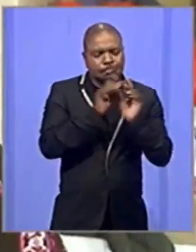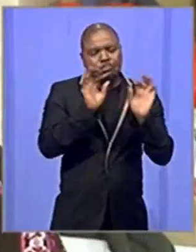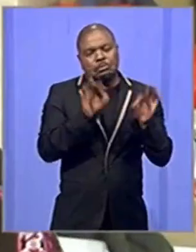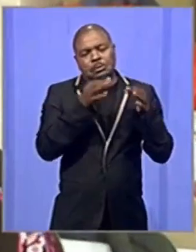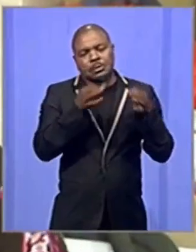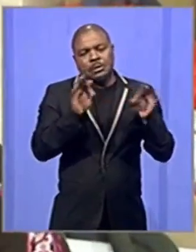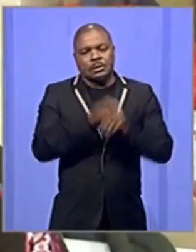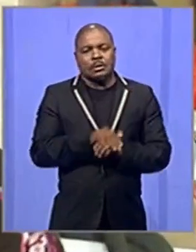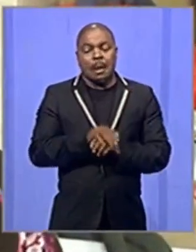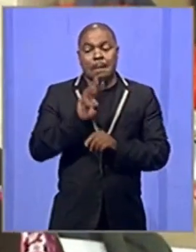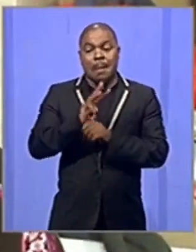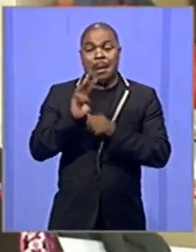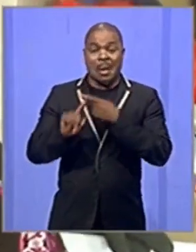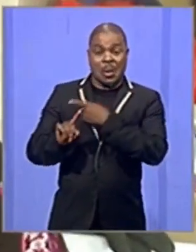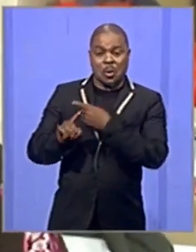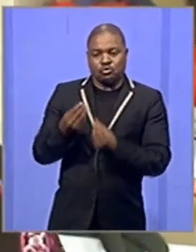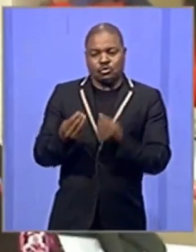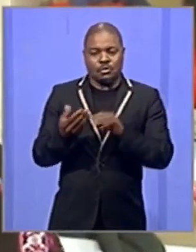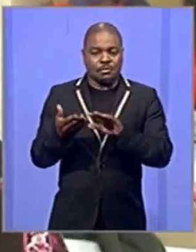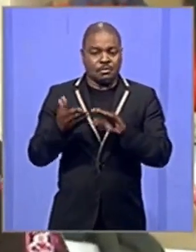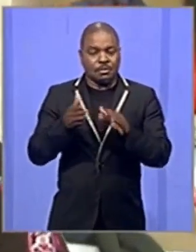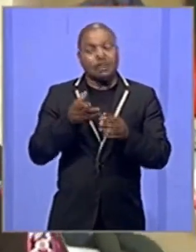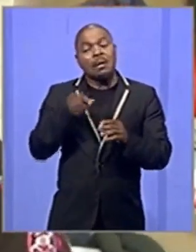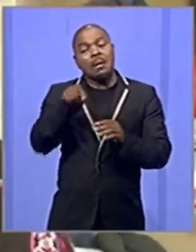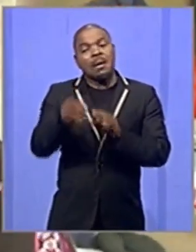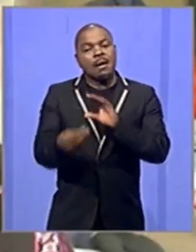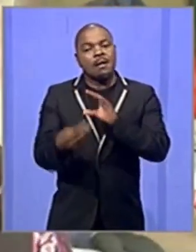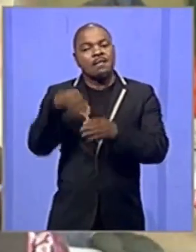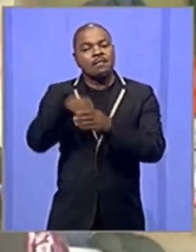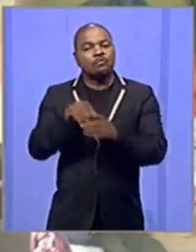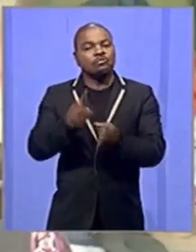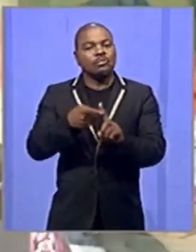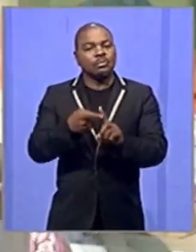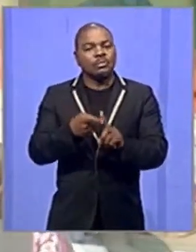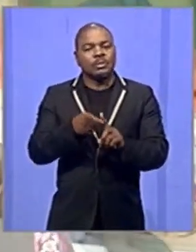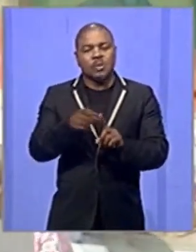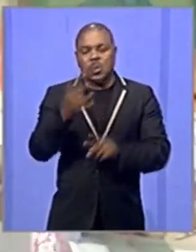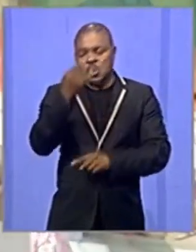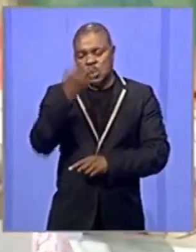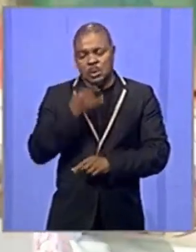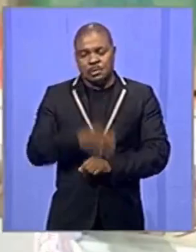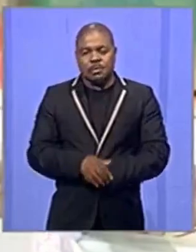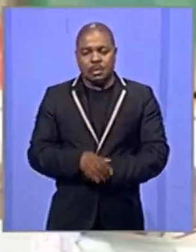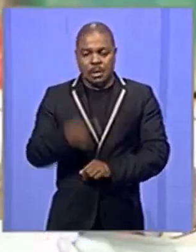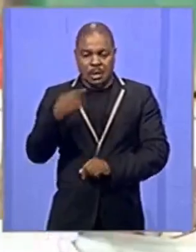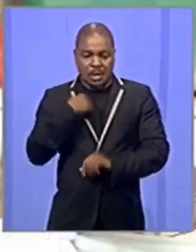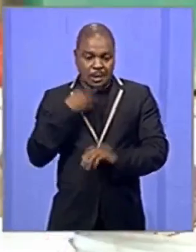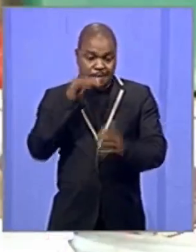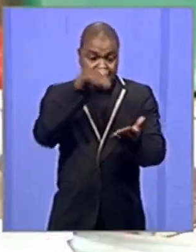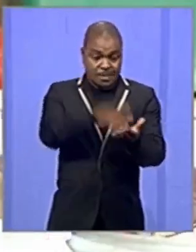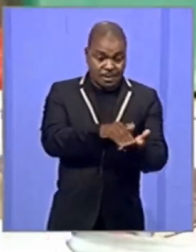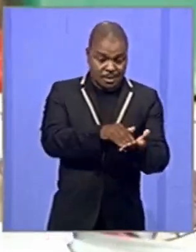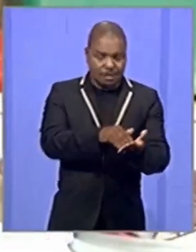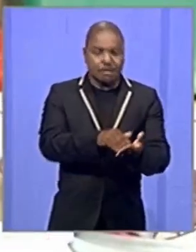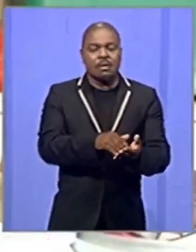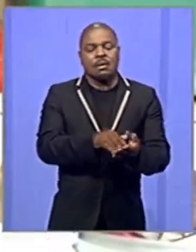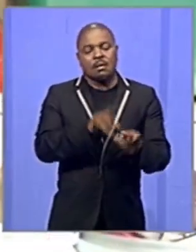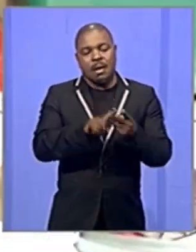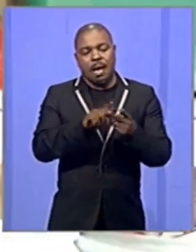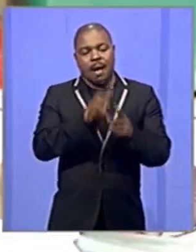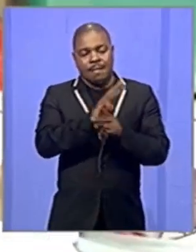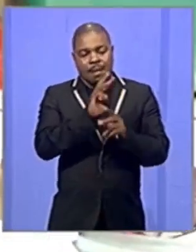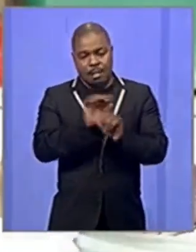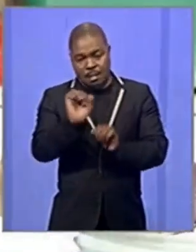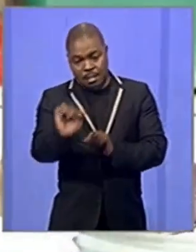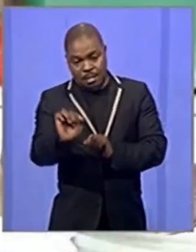amegile go kotsing o lla sa bošuana. So re fitla ka kwa ba re dulang fase ke na le papa bo ha re